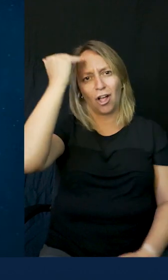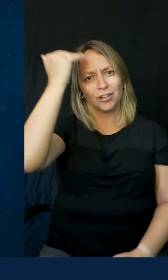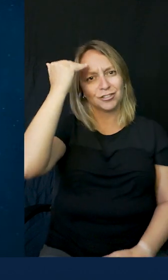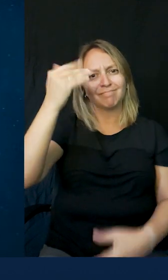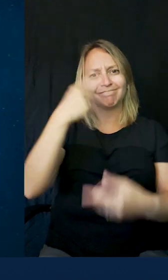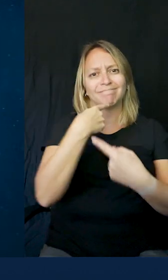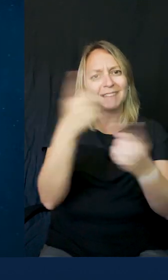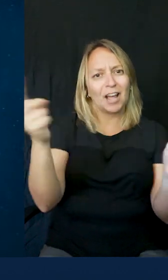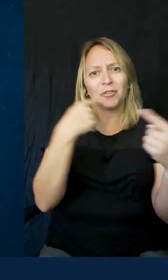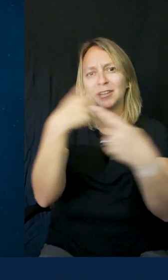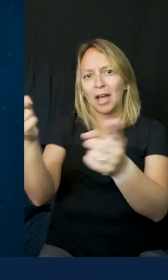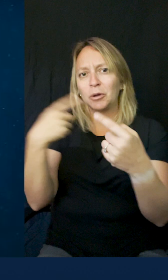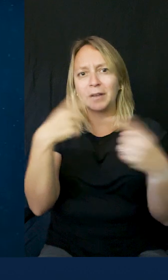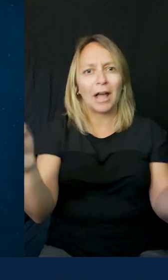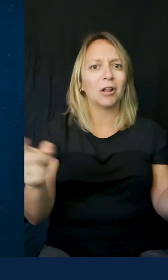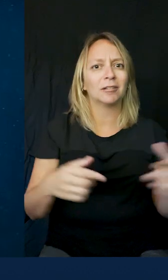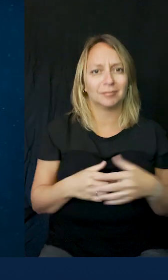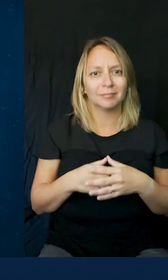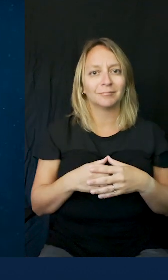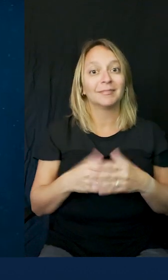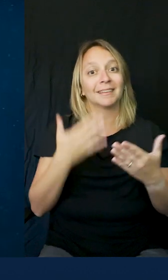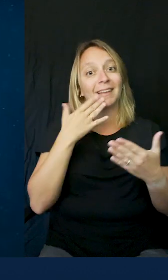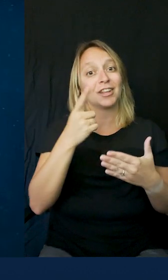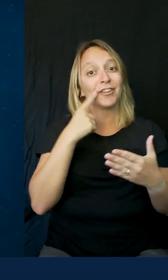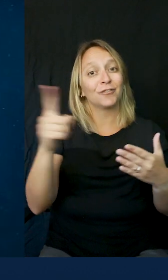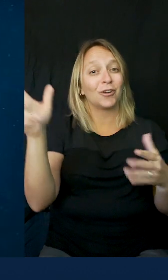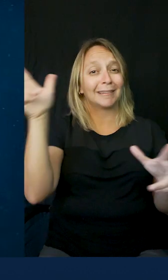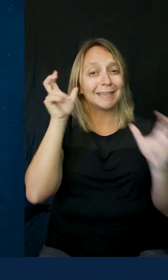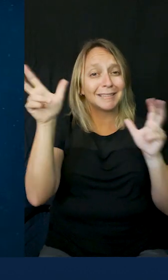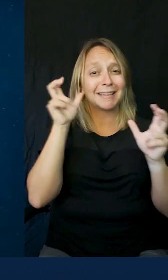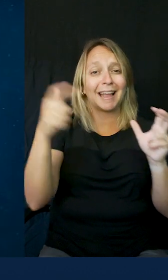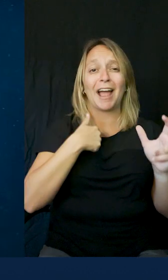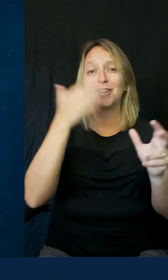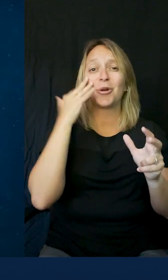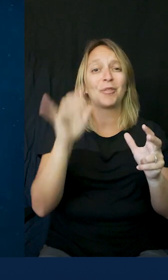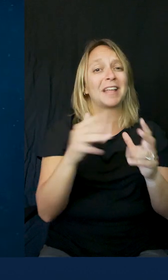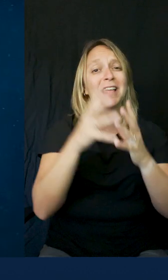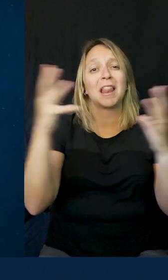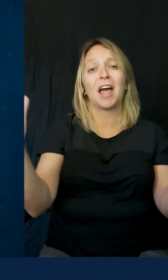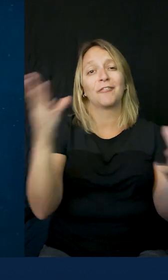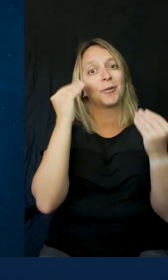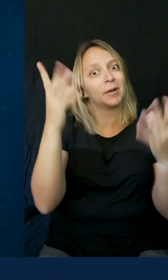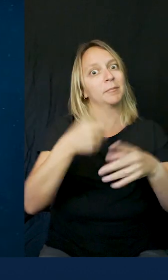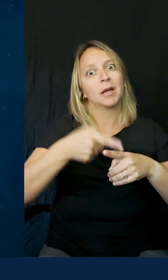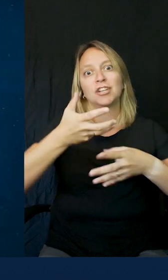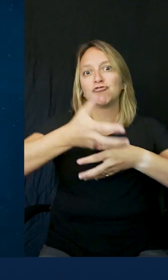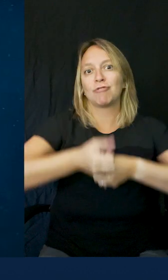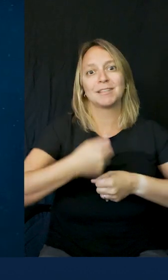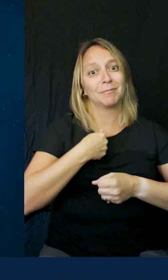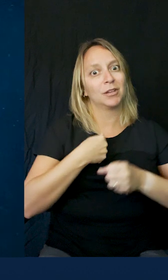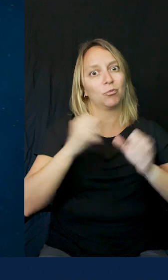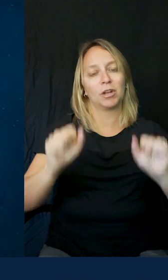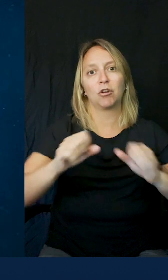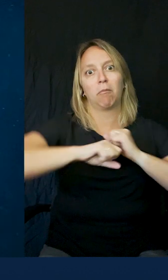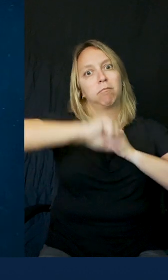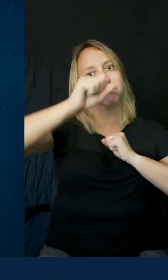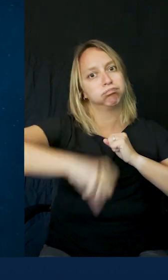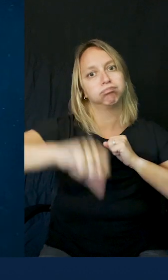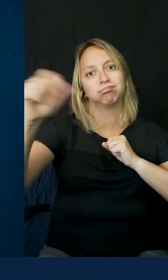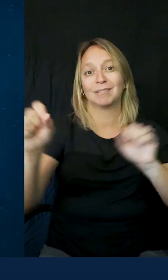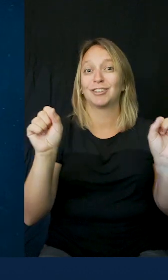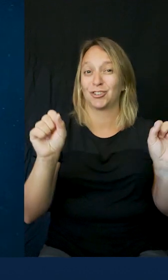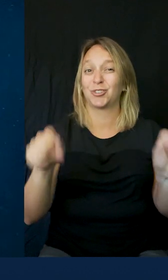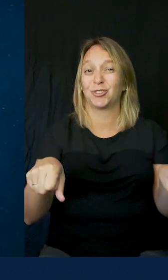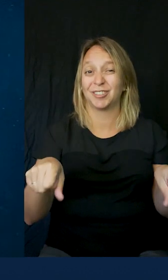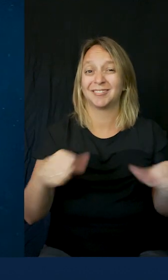wise. Thank you so much for listening. I know that was a lot, but trust me, there is so much more we could talk about and will tonight. I hope